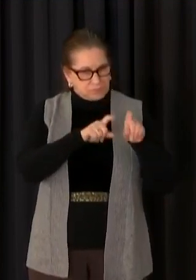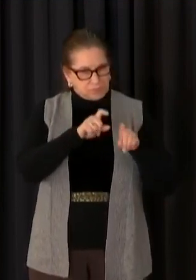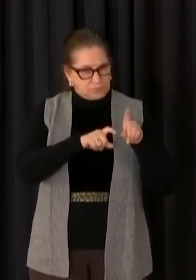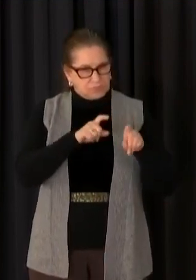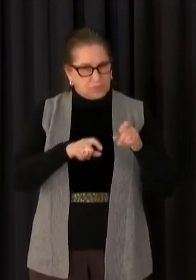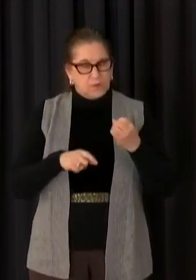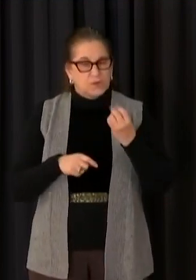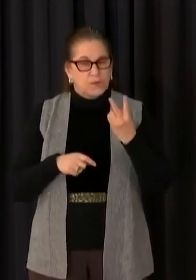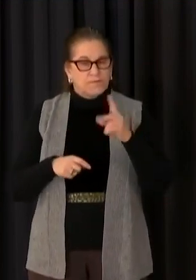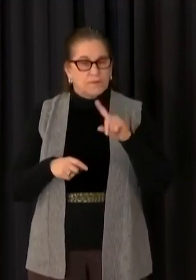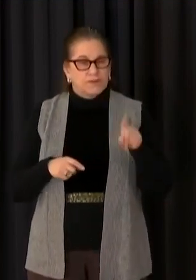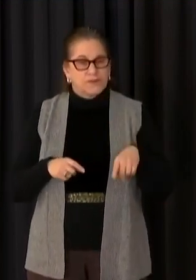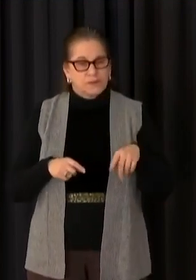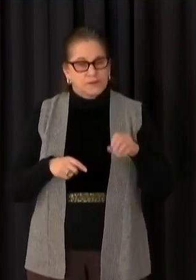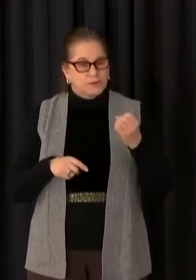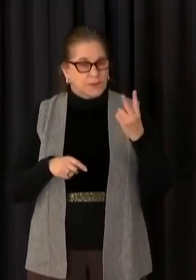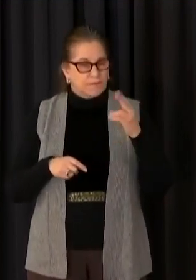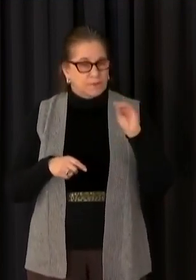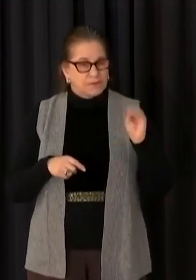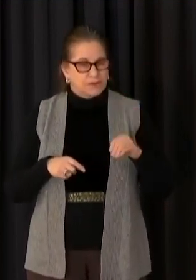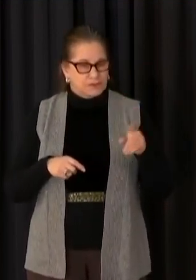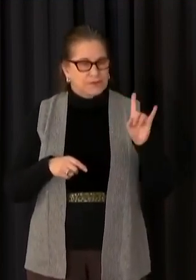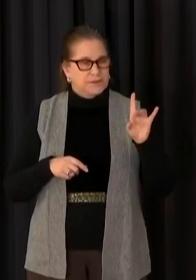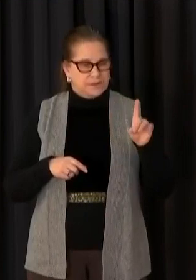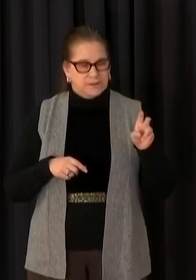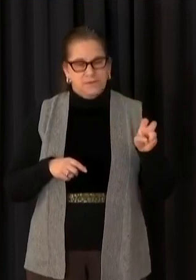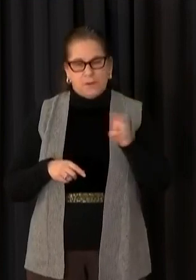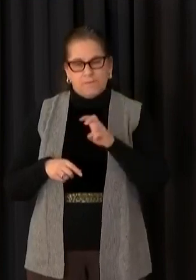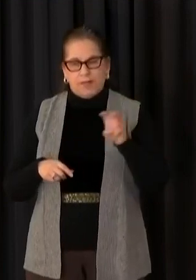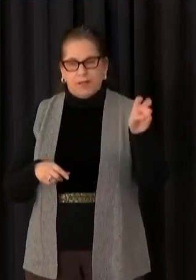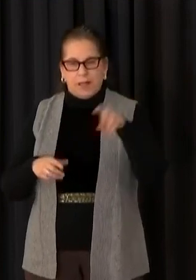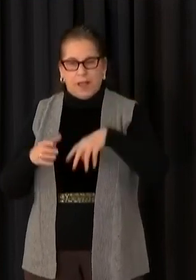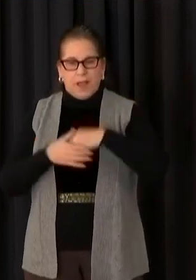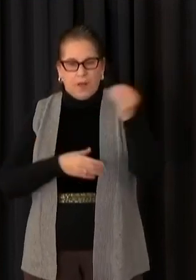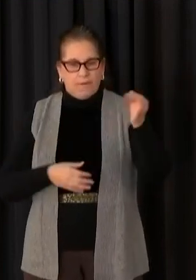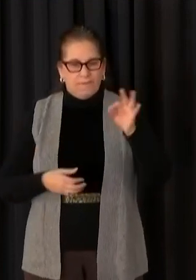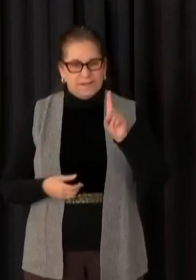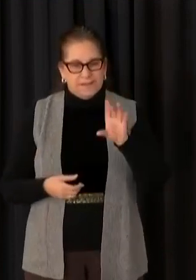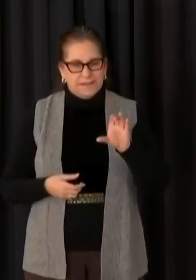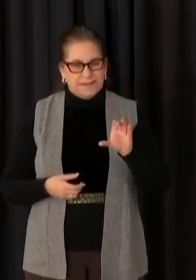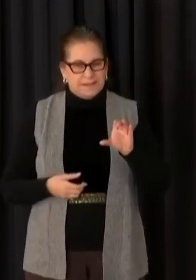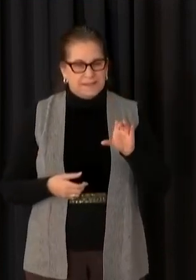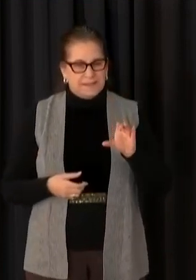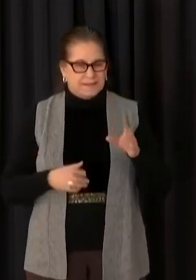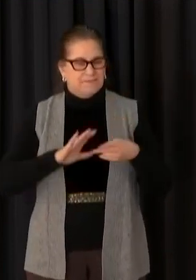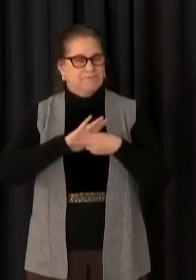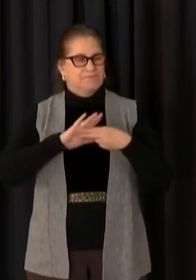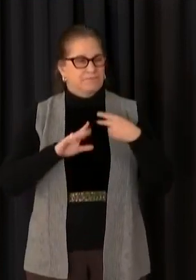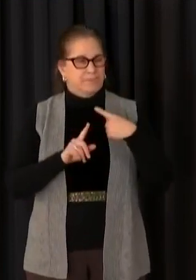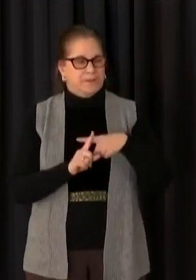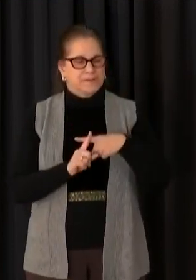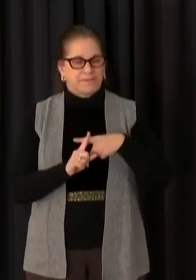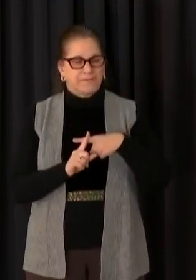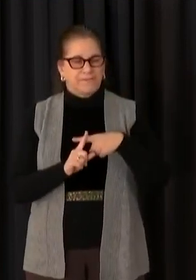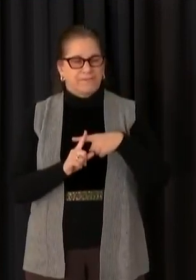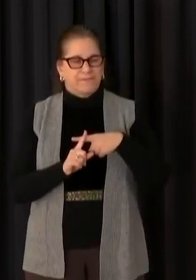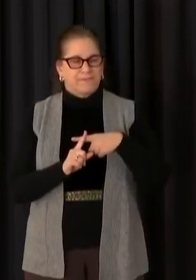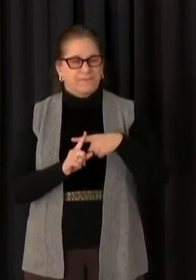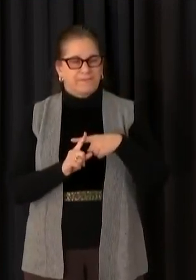people reported a history of travel in the 2 weeks before they were diagnosed, and last week it was